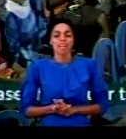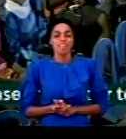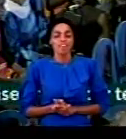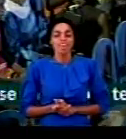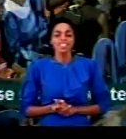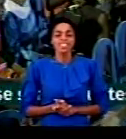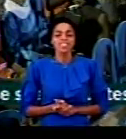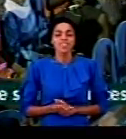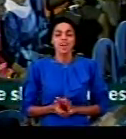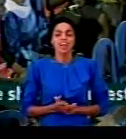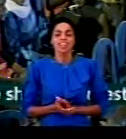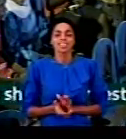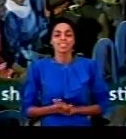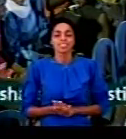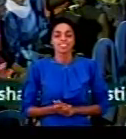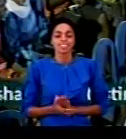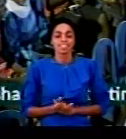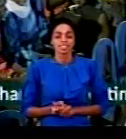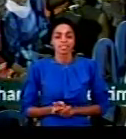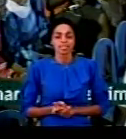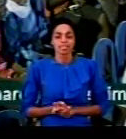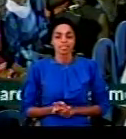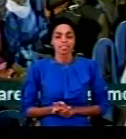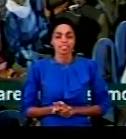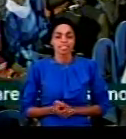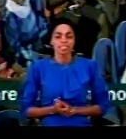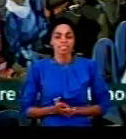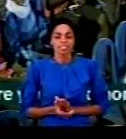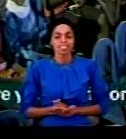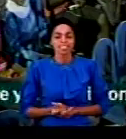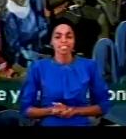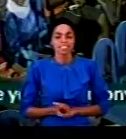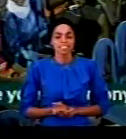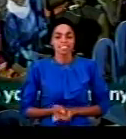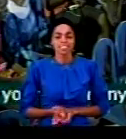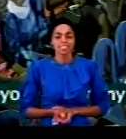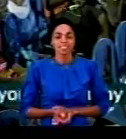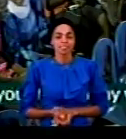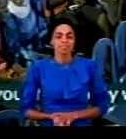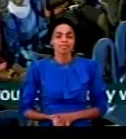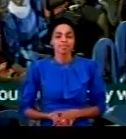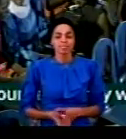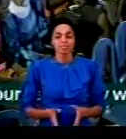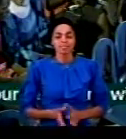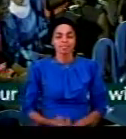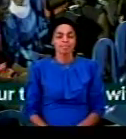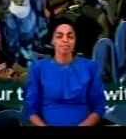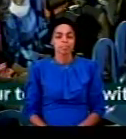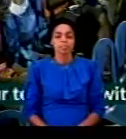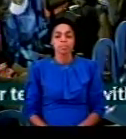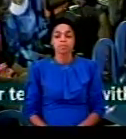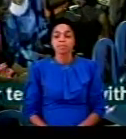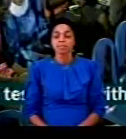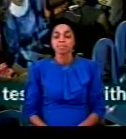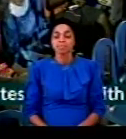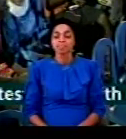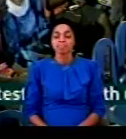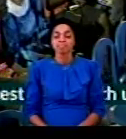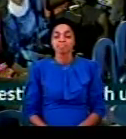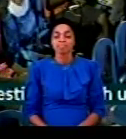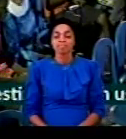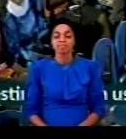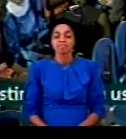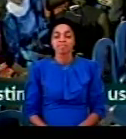After this, we go online. Let's have another live testimony here. Please keep coming. As God is touching you, keep coming while others are sharing